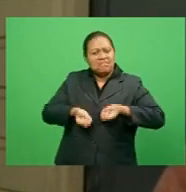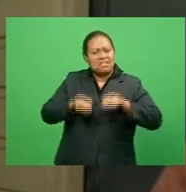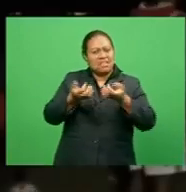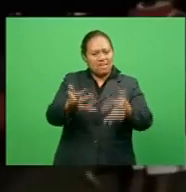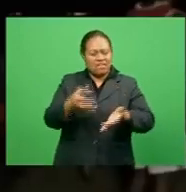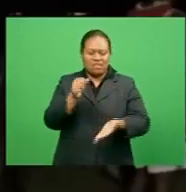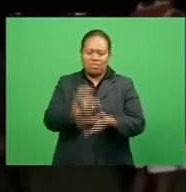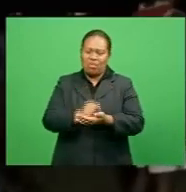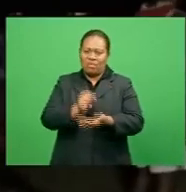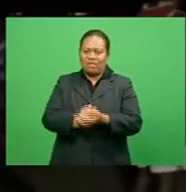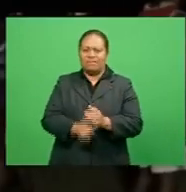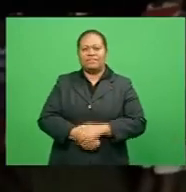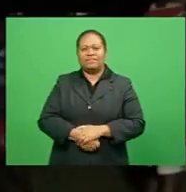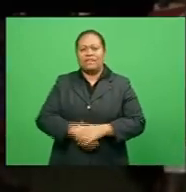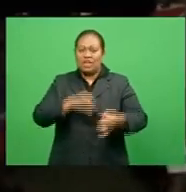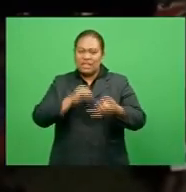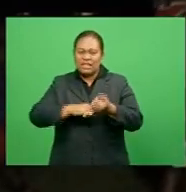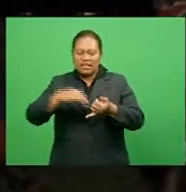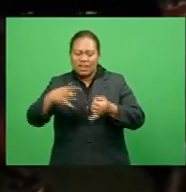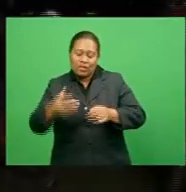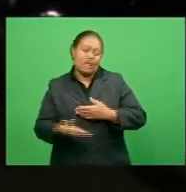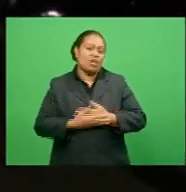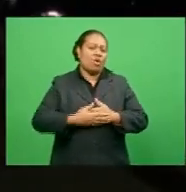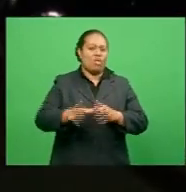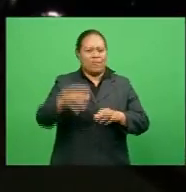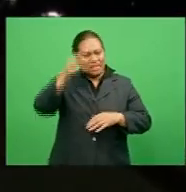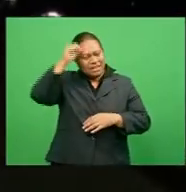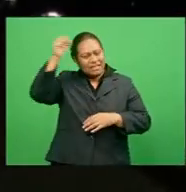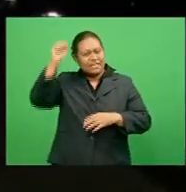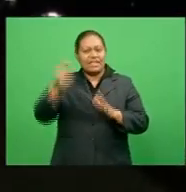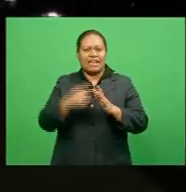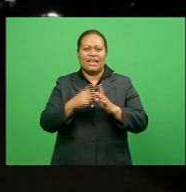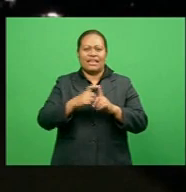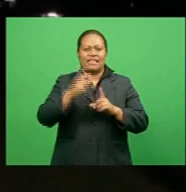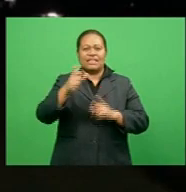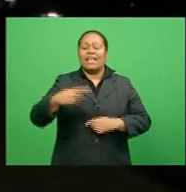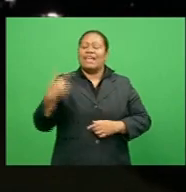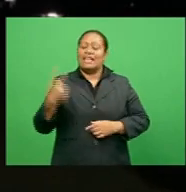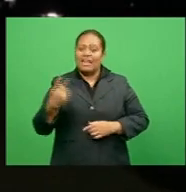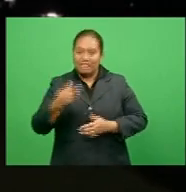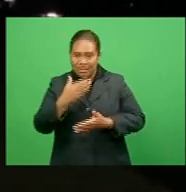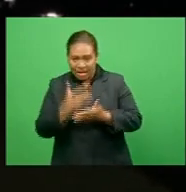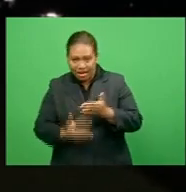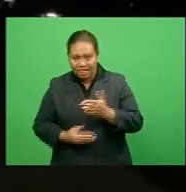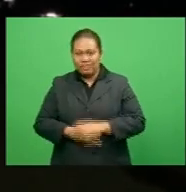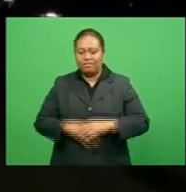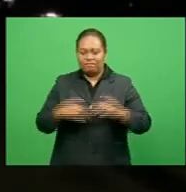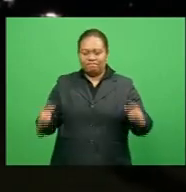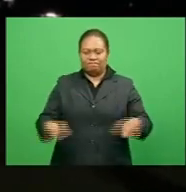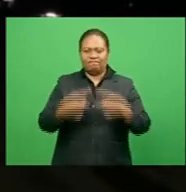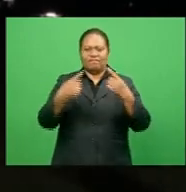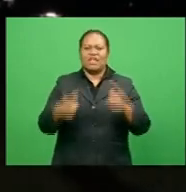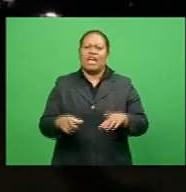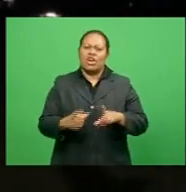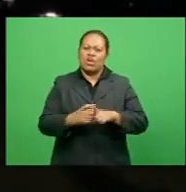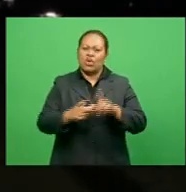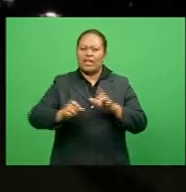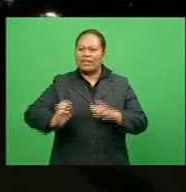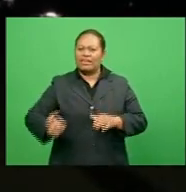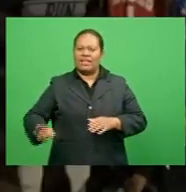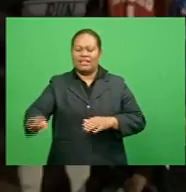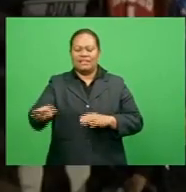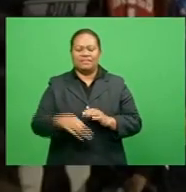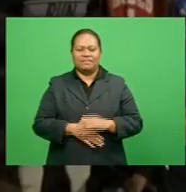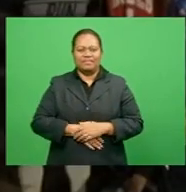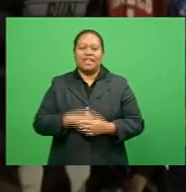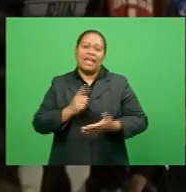team. Senganga will open the senior IDC tomorrow at 11:30 a.m. against Nreketi at Uprising Sports Center in